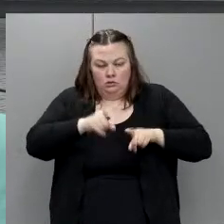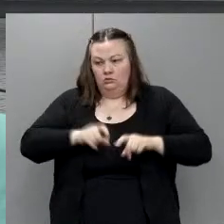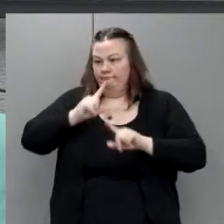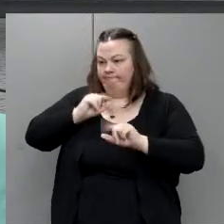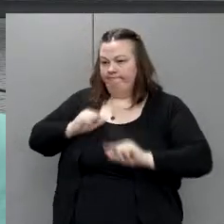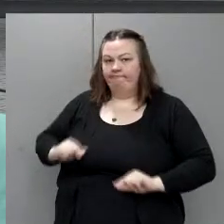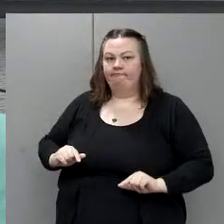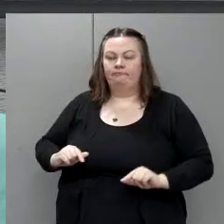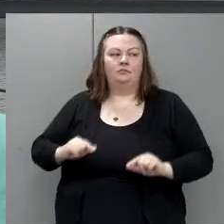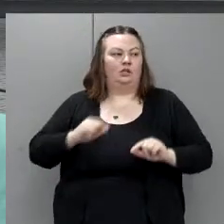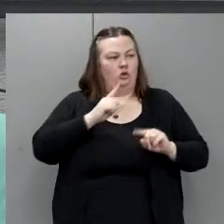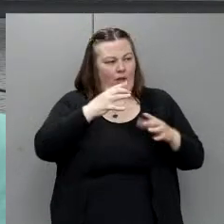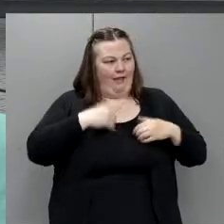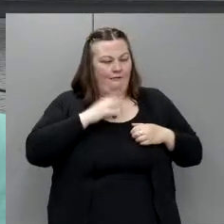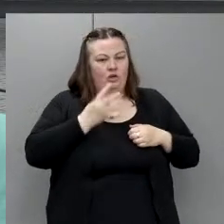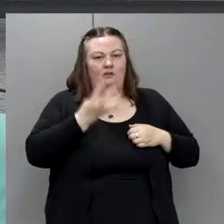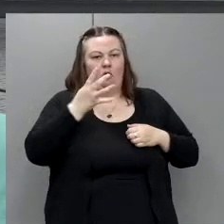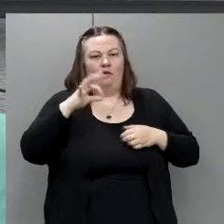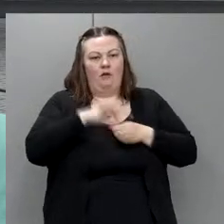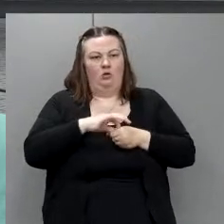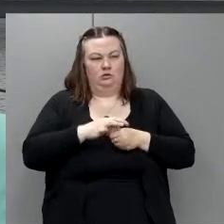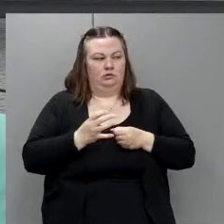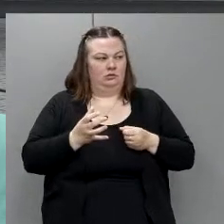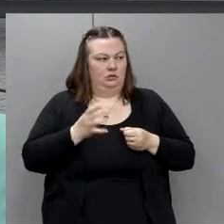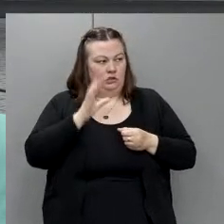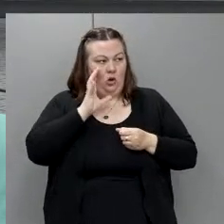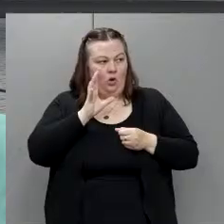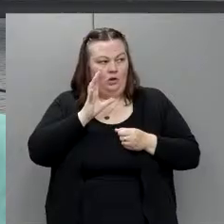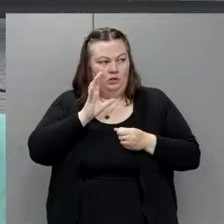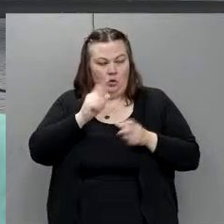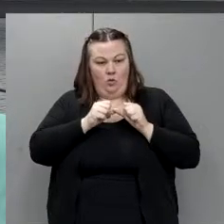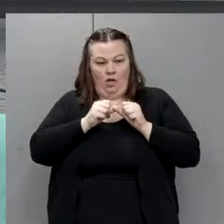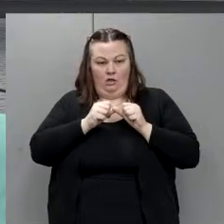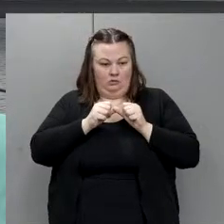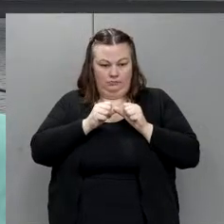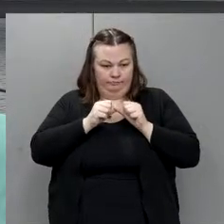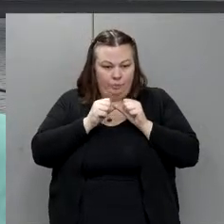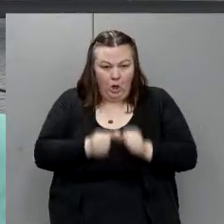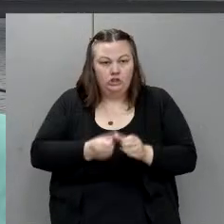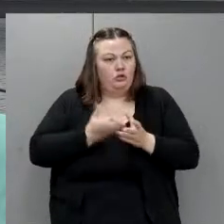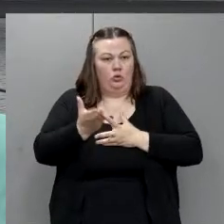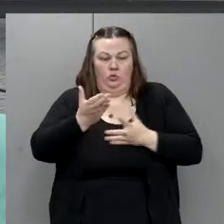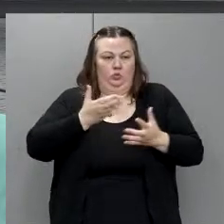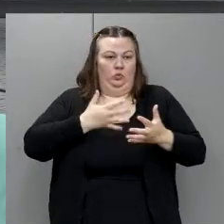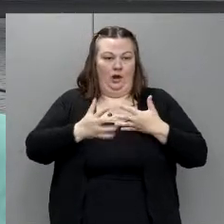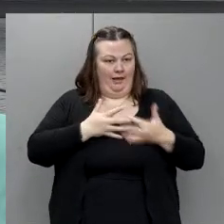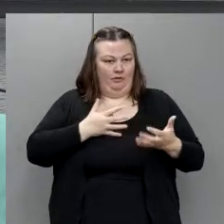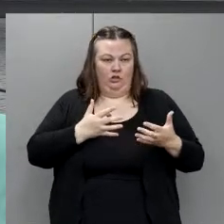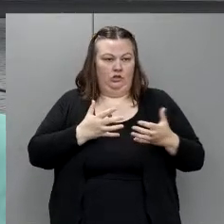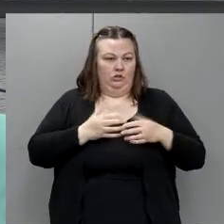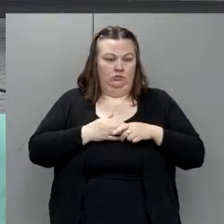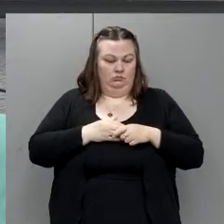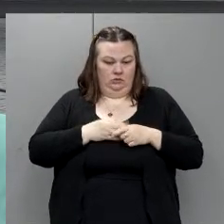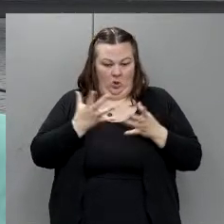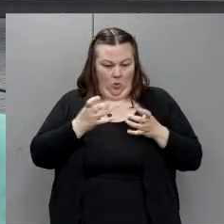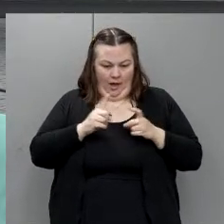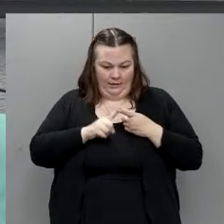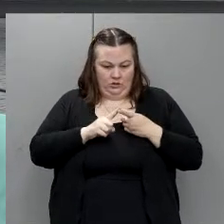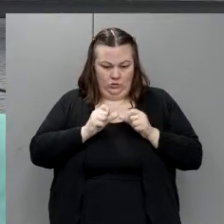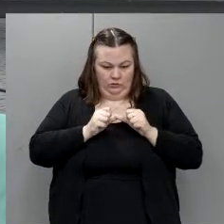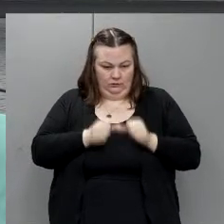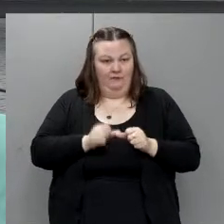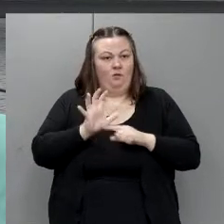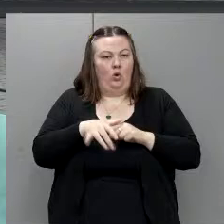questions answered. You have your 4 votes. So you're going to push through whatever it is that you want to push